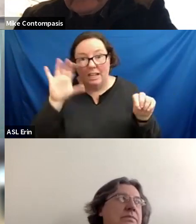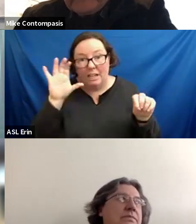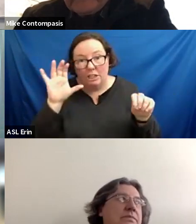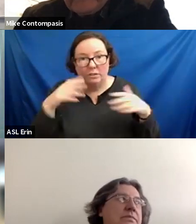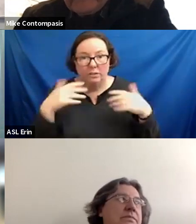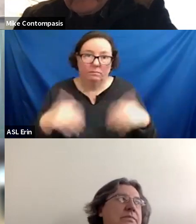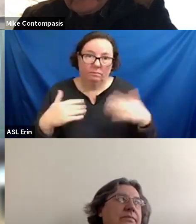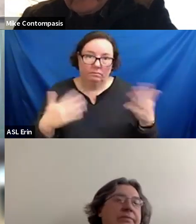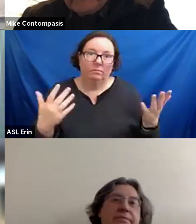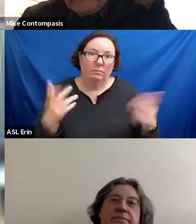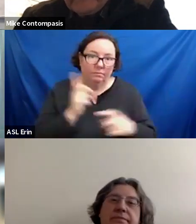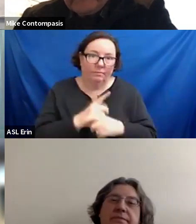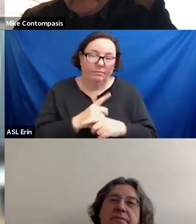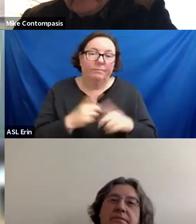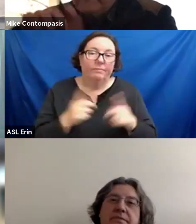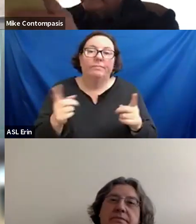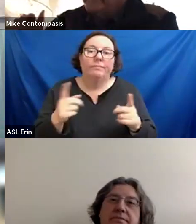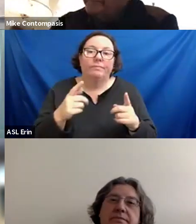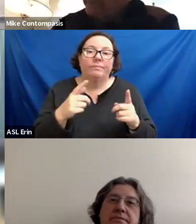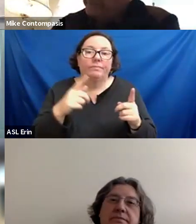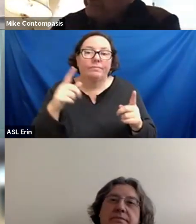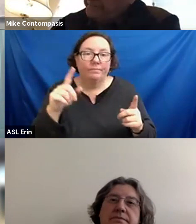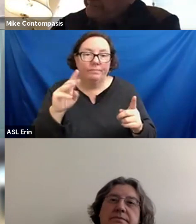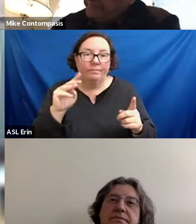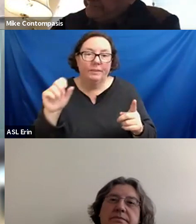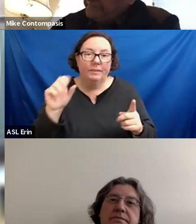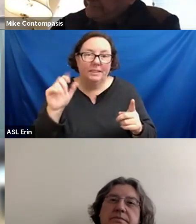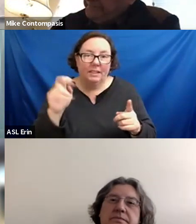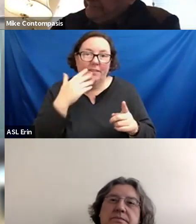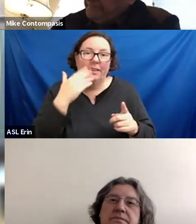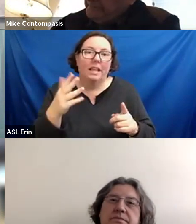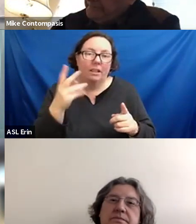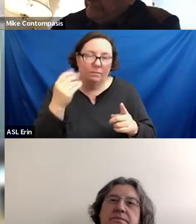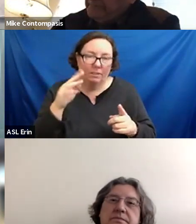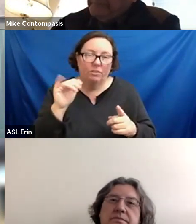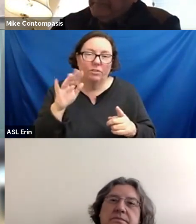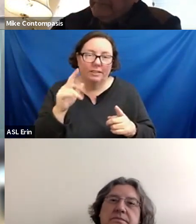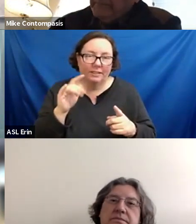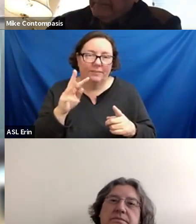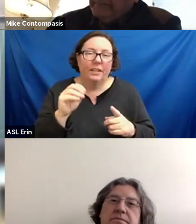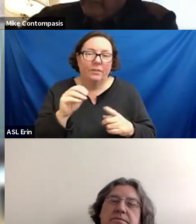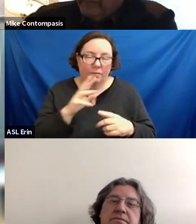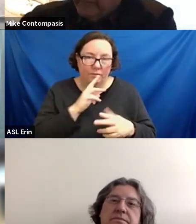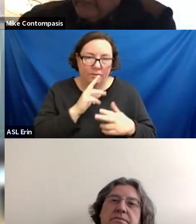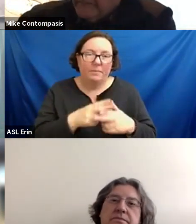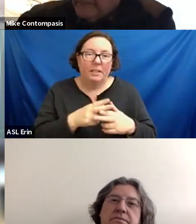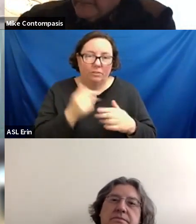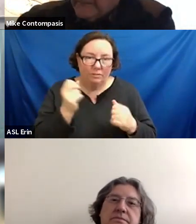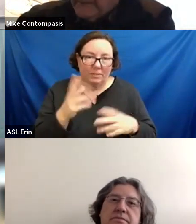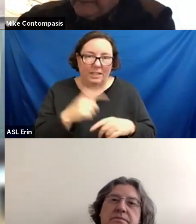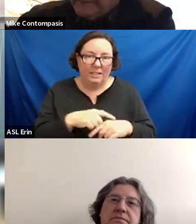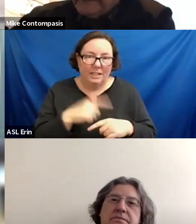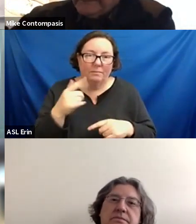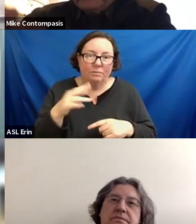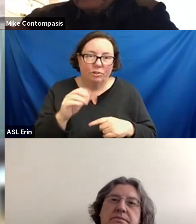bringing the Geo Codes into this space, because they have been discussed multiple times in our